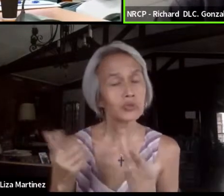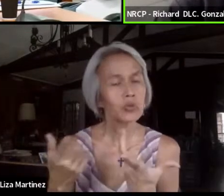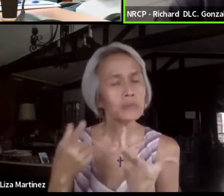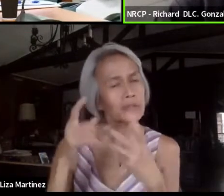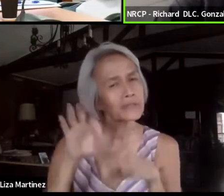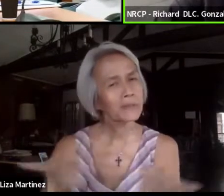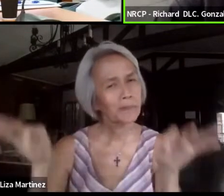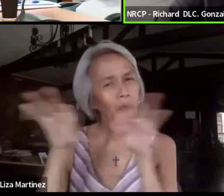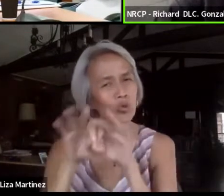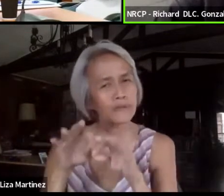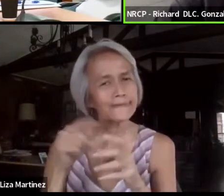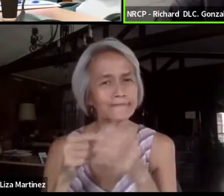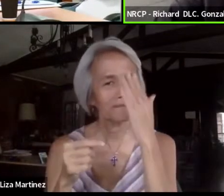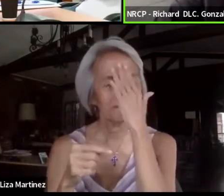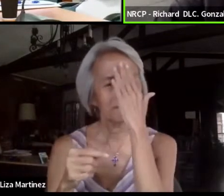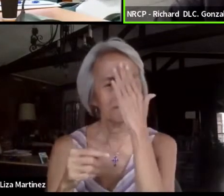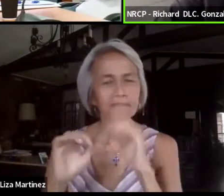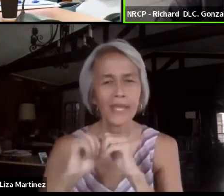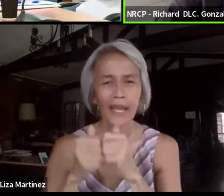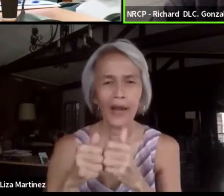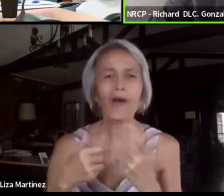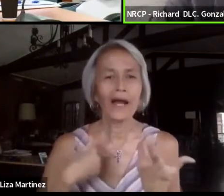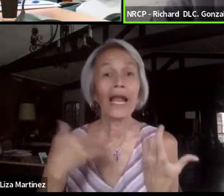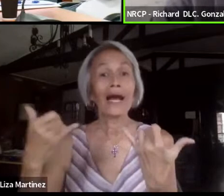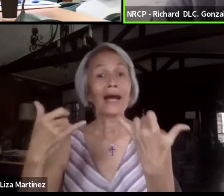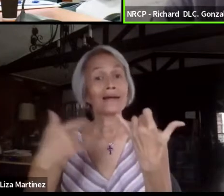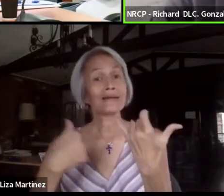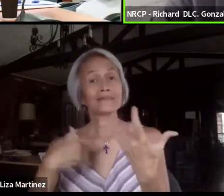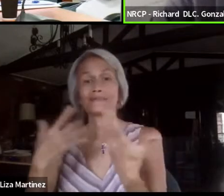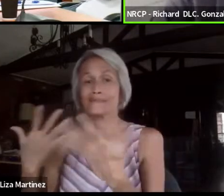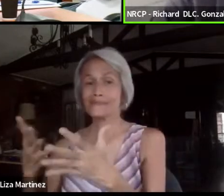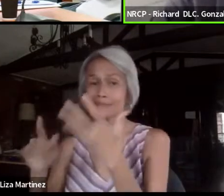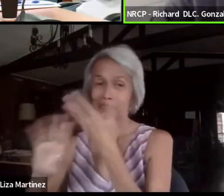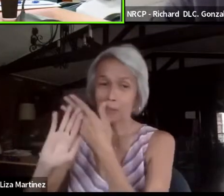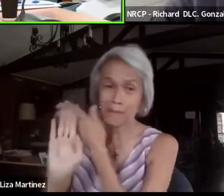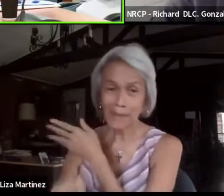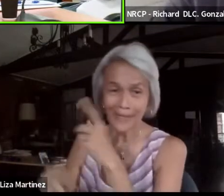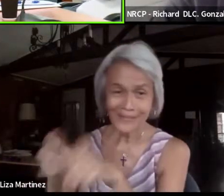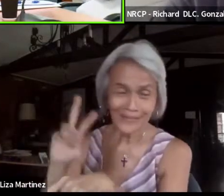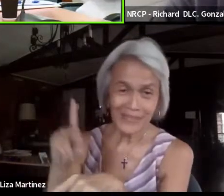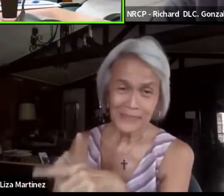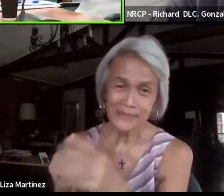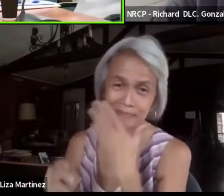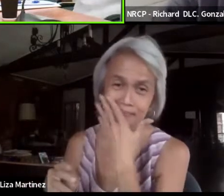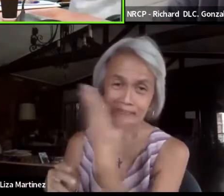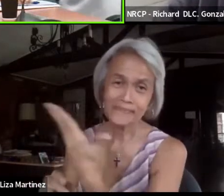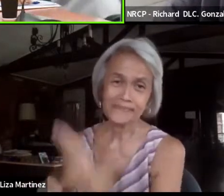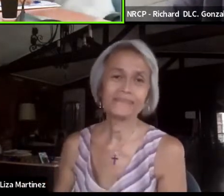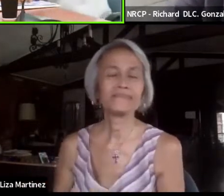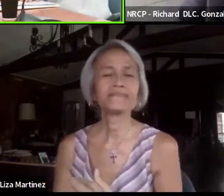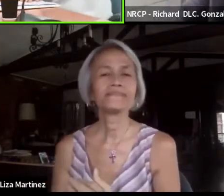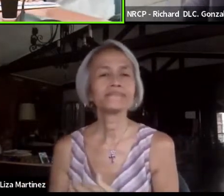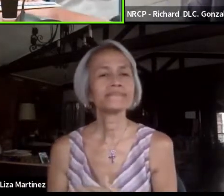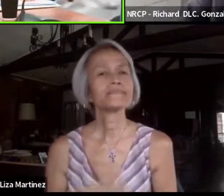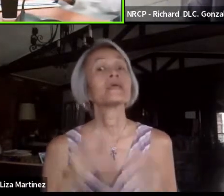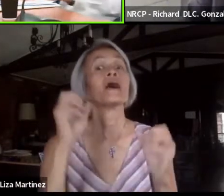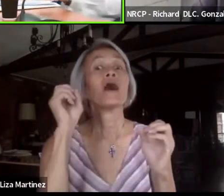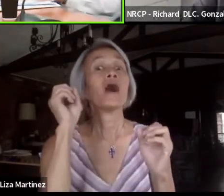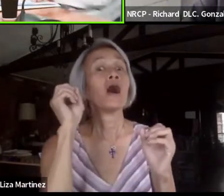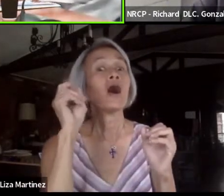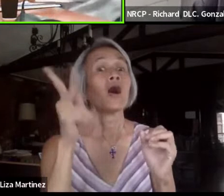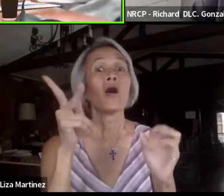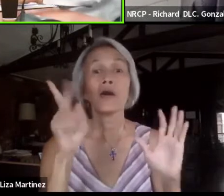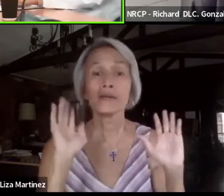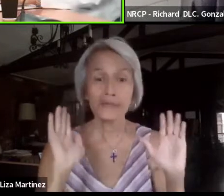I'm happy because I'm now back in the Philippines and I'm happy to serve my own country. Thank you, Mr. Gonzalez. With that, we'll